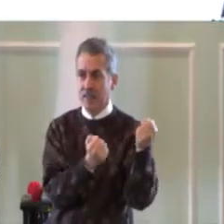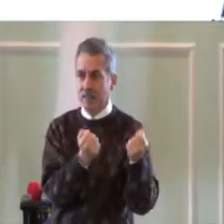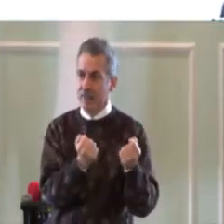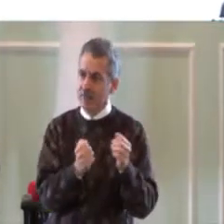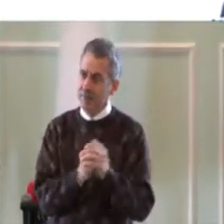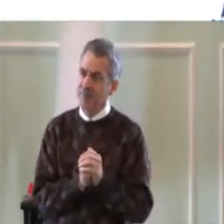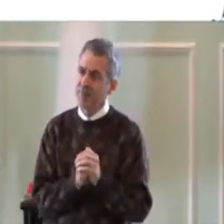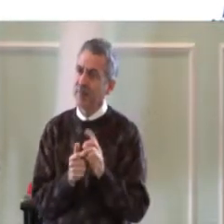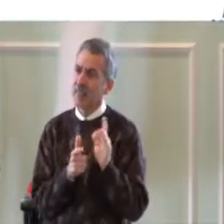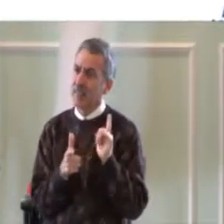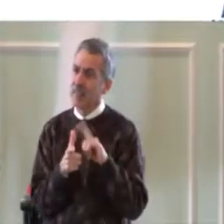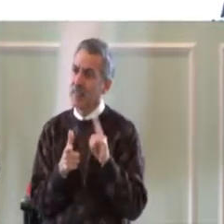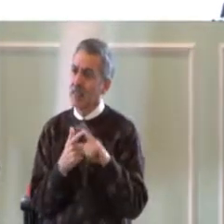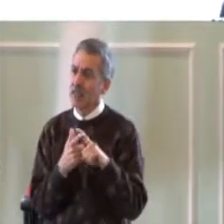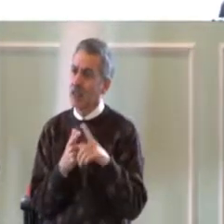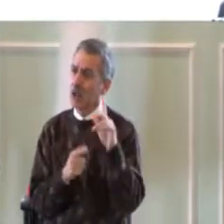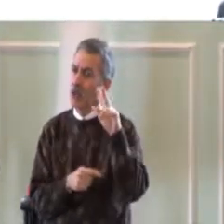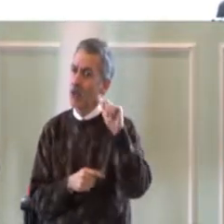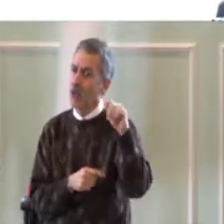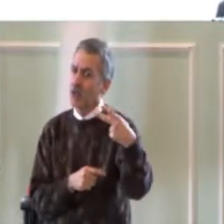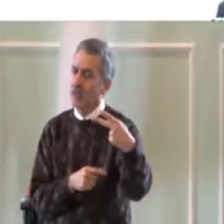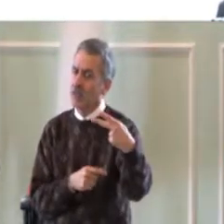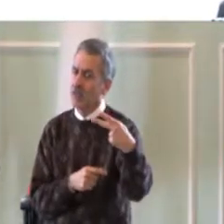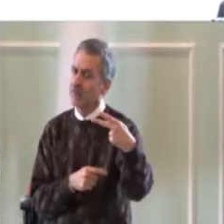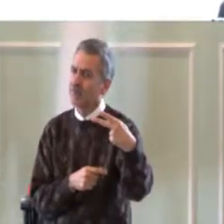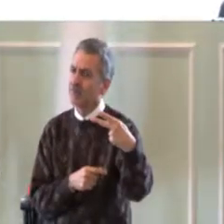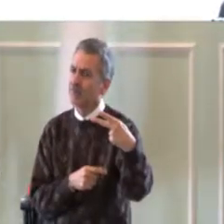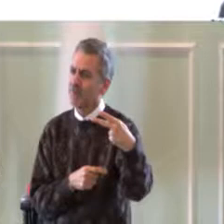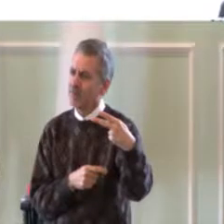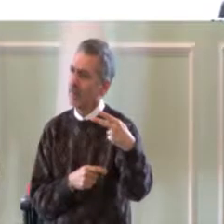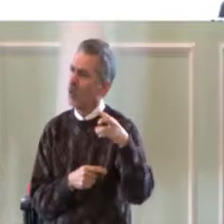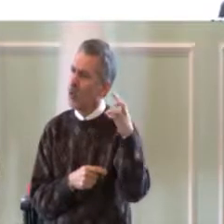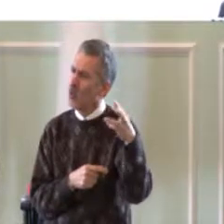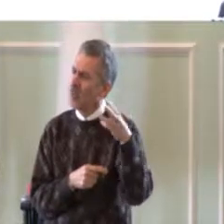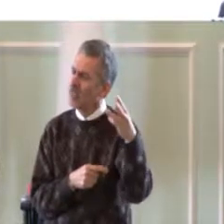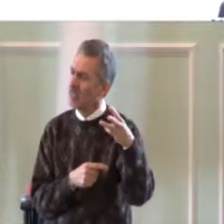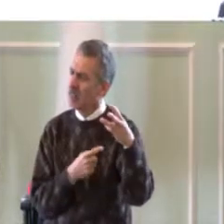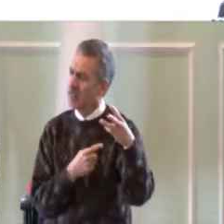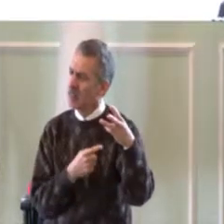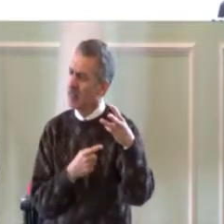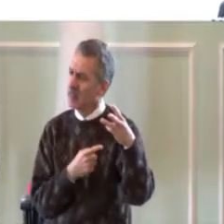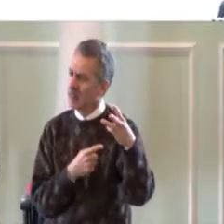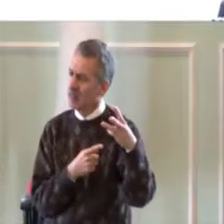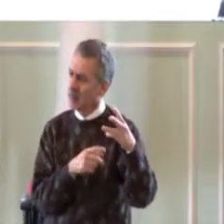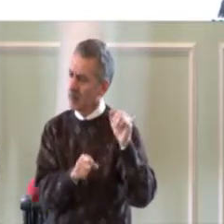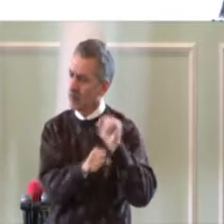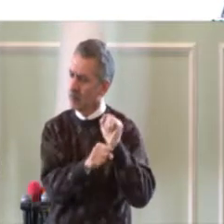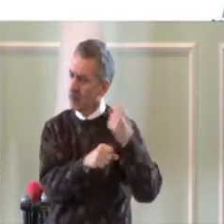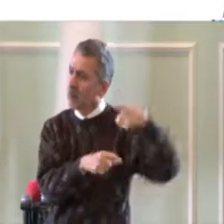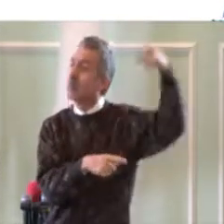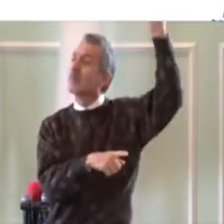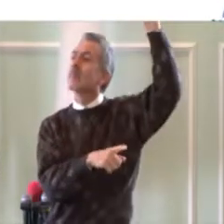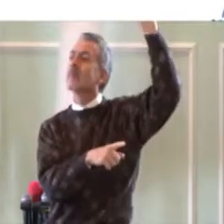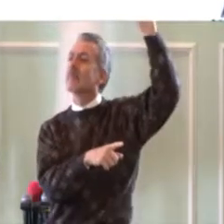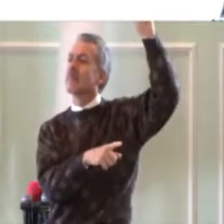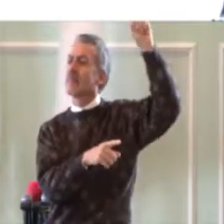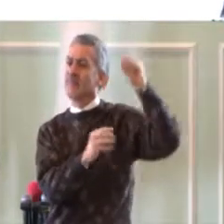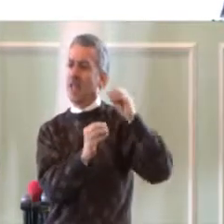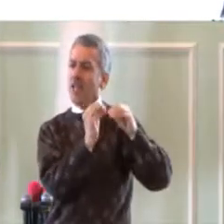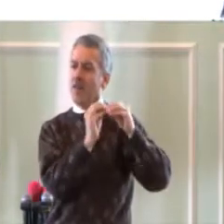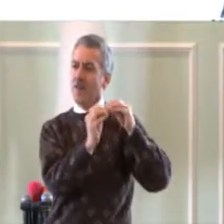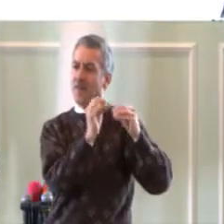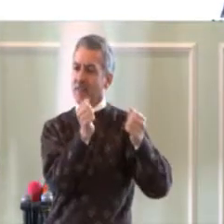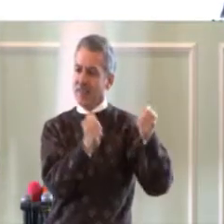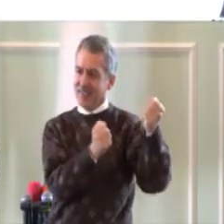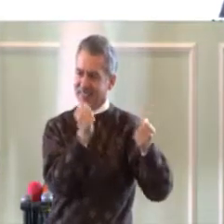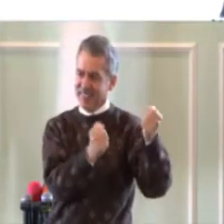finally on Thursday or Wednesday, I think we got it working again. So we praise